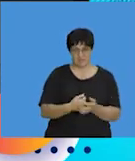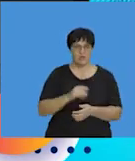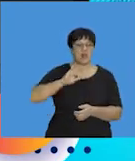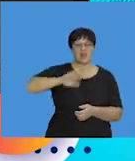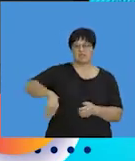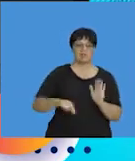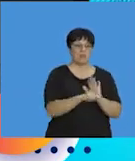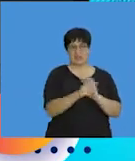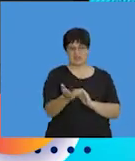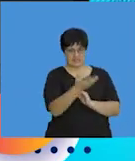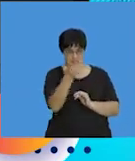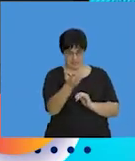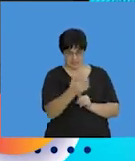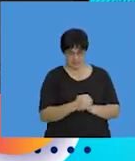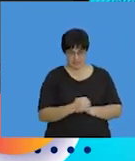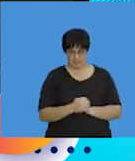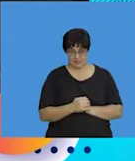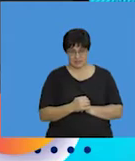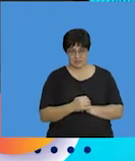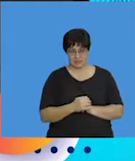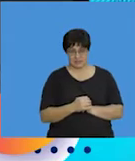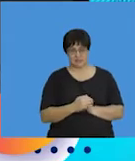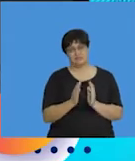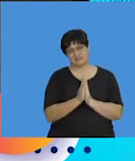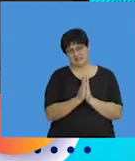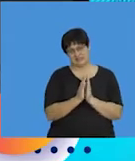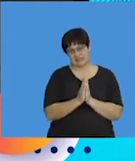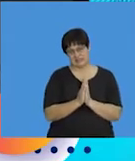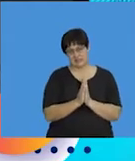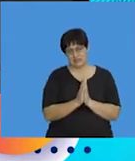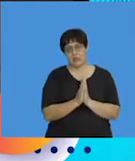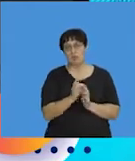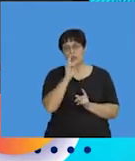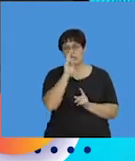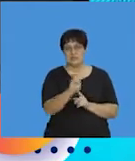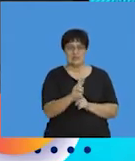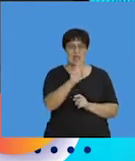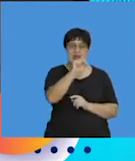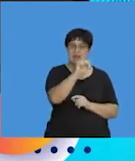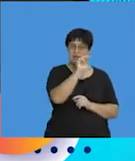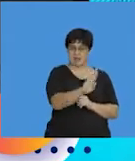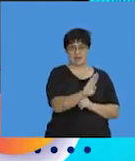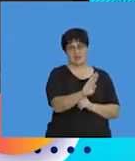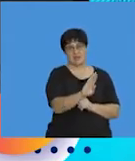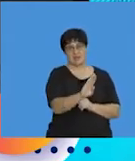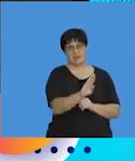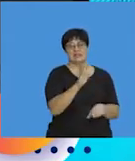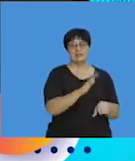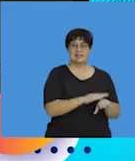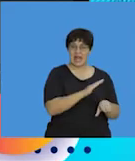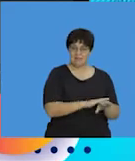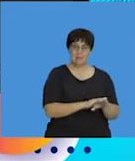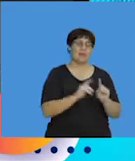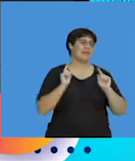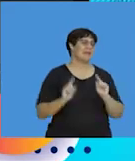opposite direction, so you've left out a minus somewhere. Please, please, please, you've got to make a big NB, big note of